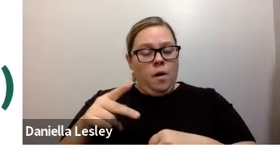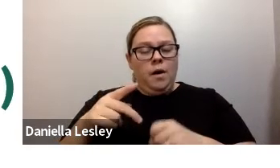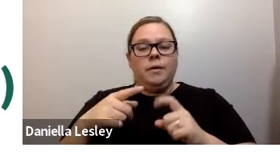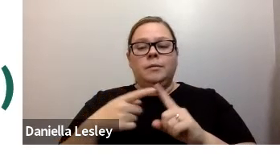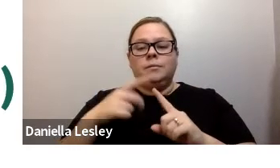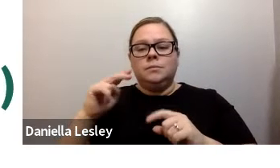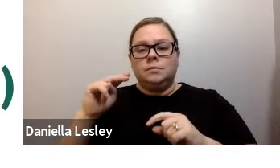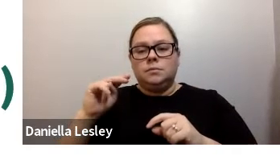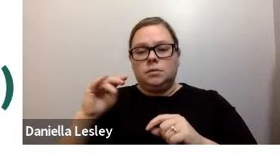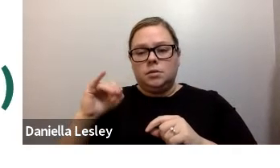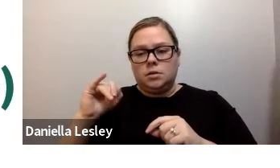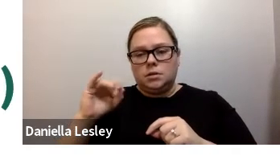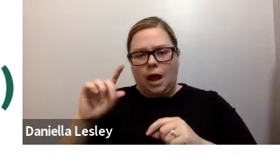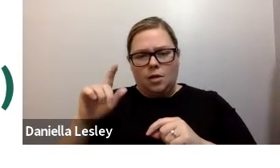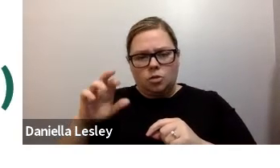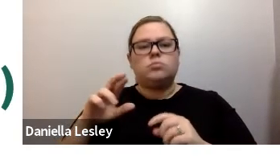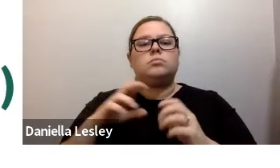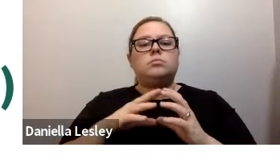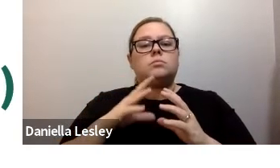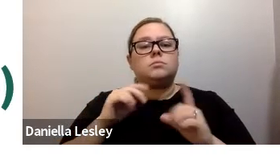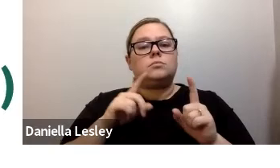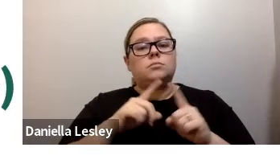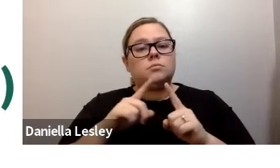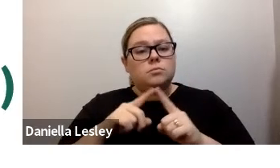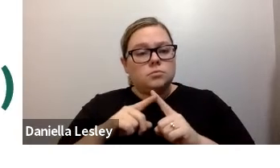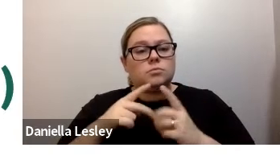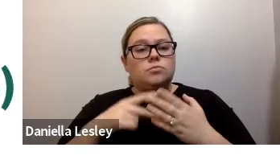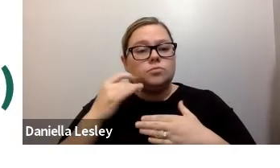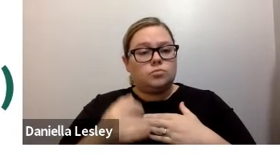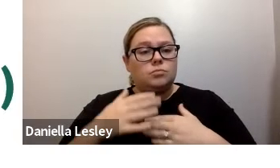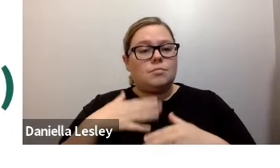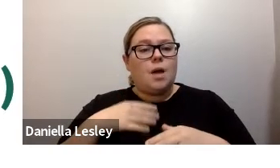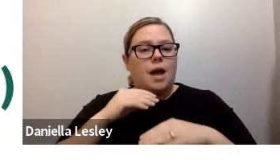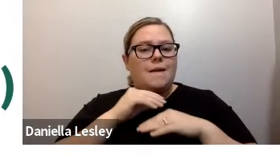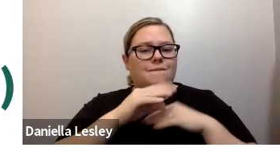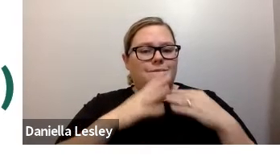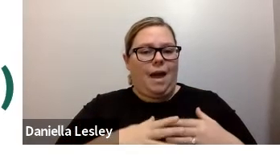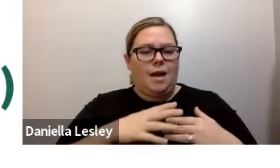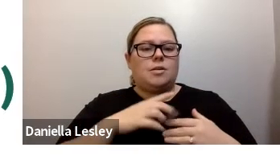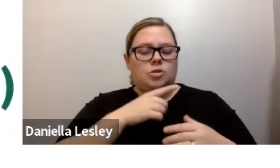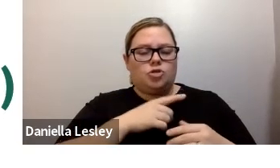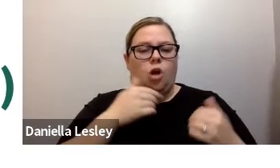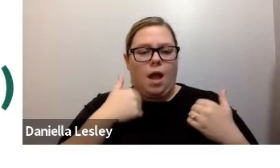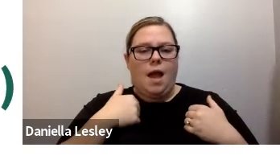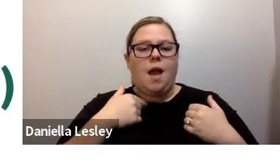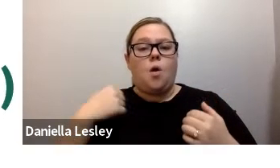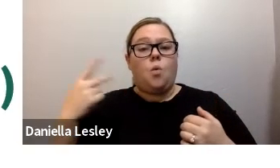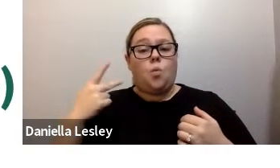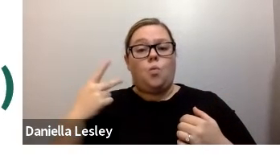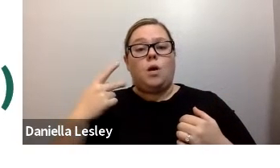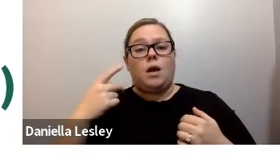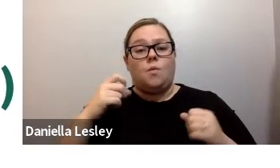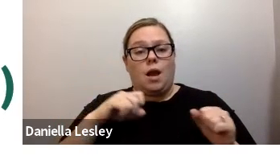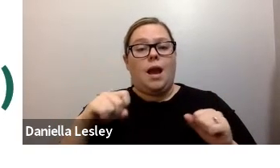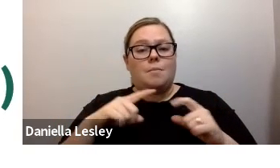Neidler. And also a project that my advisor, Dr. Dan Ding, had. We were able to, this is similar